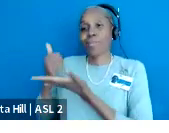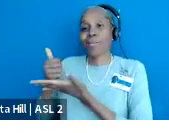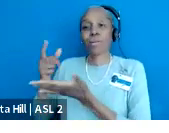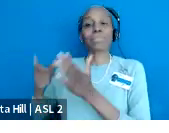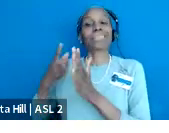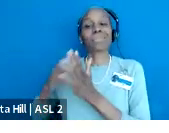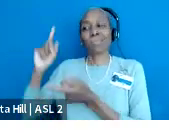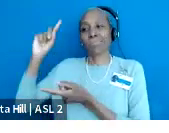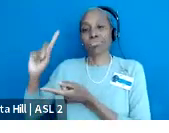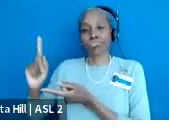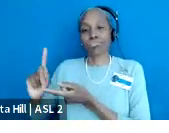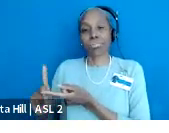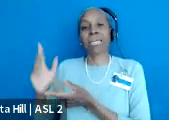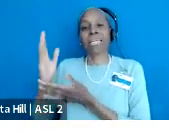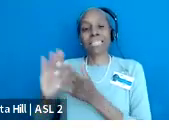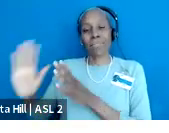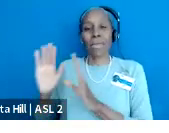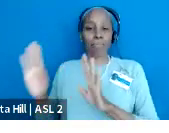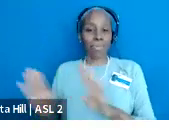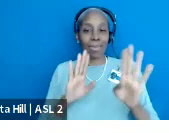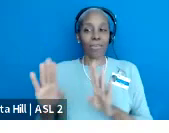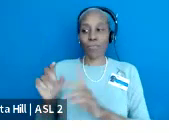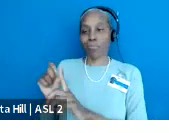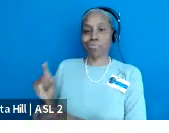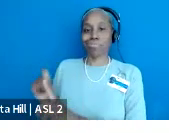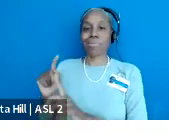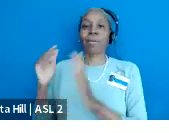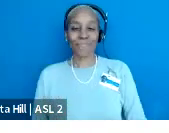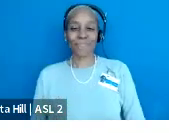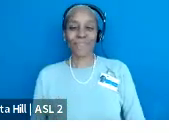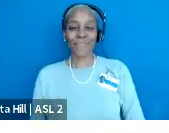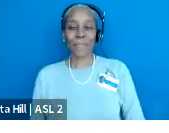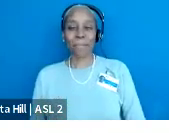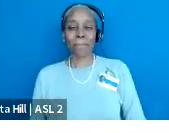sometimes mitigate some of the behavior prompting frequent calls.